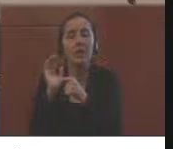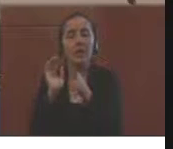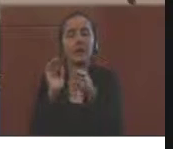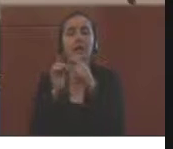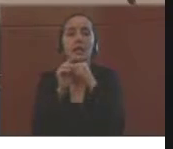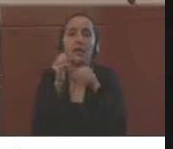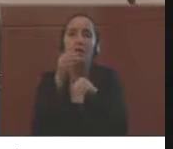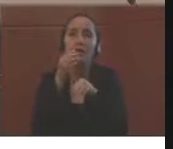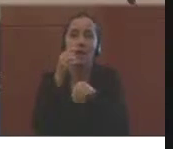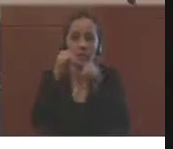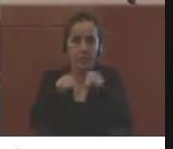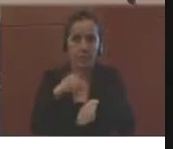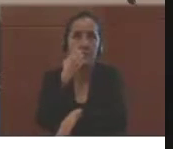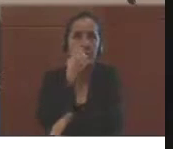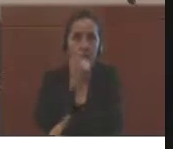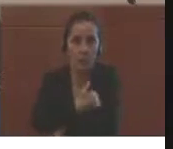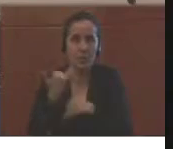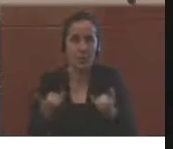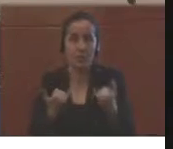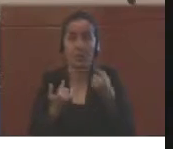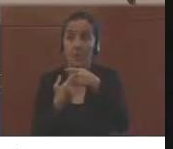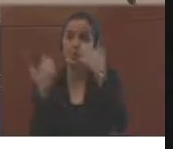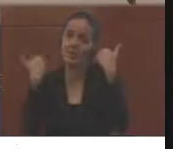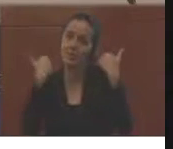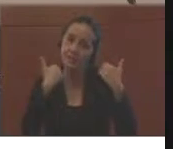have to be adopted in the same session.